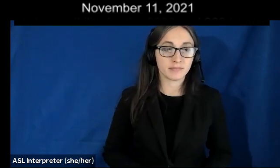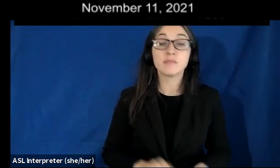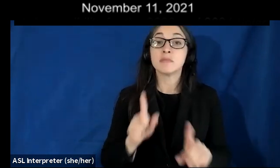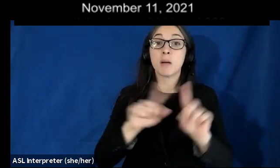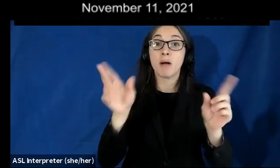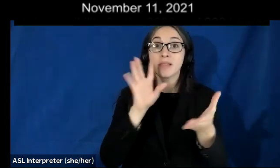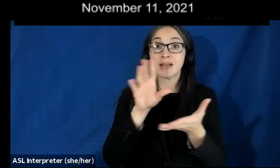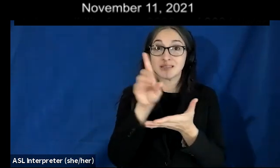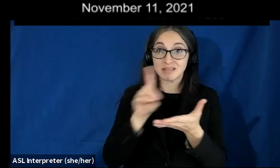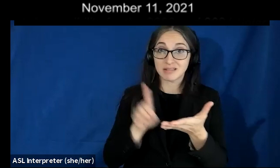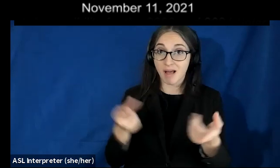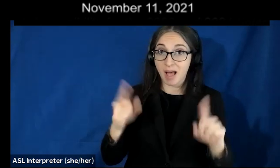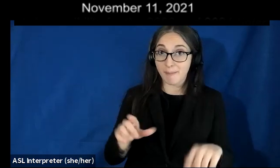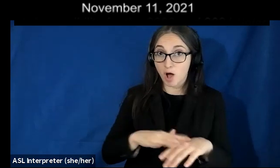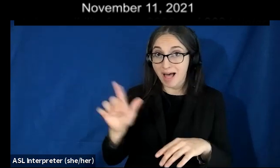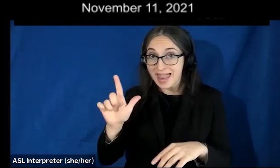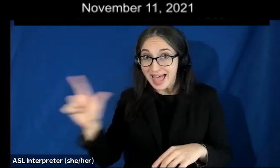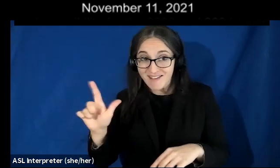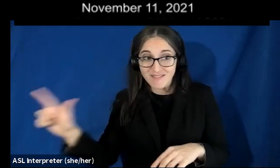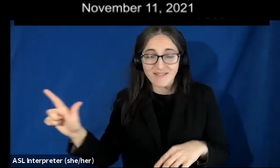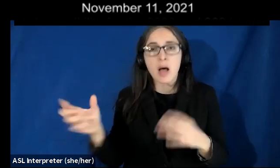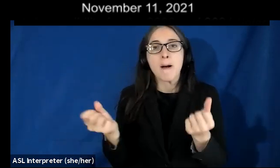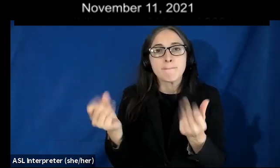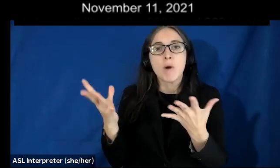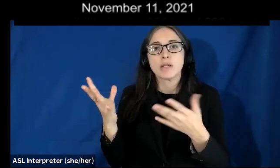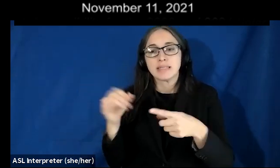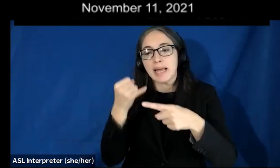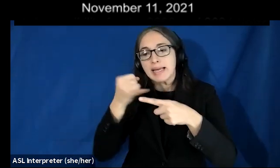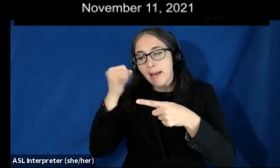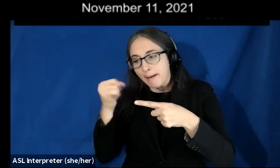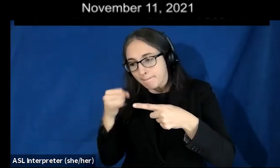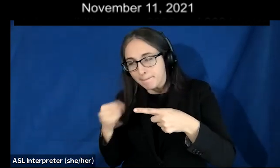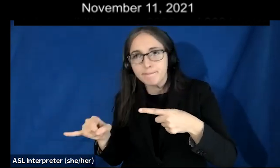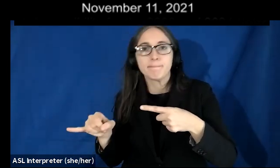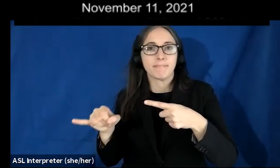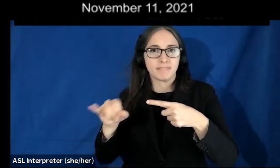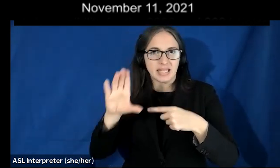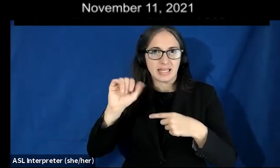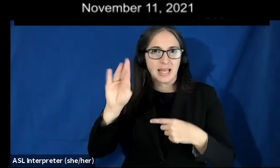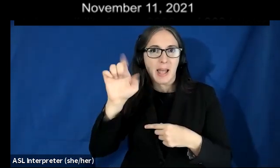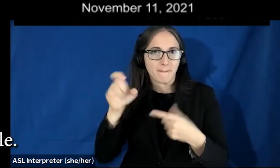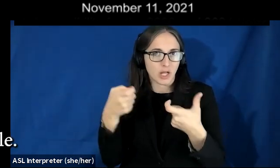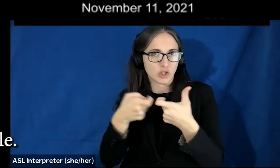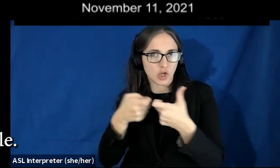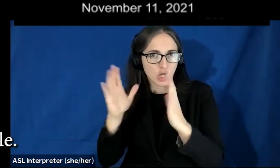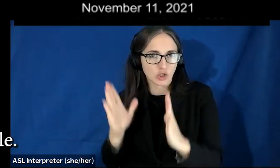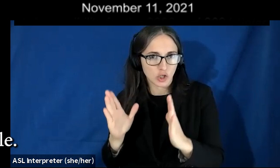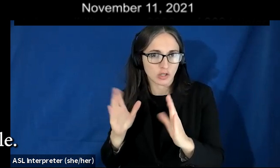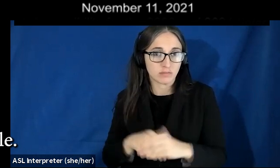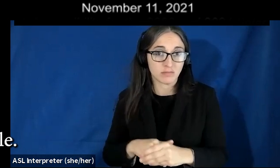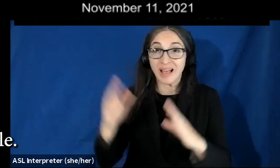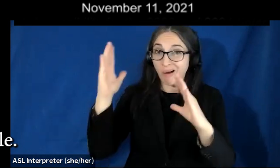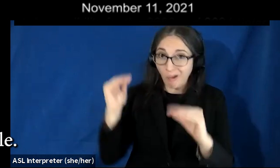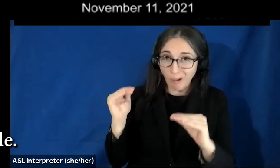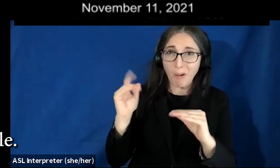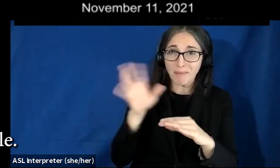on the left is multi-cable charger. I hope the cable suitable for your phone is on